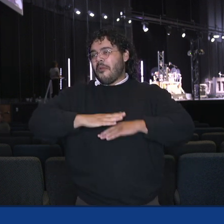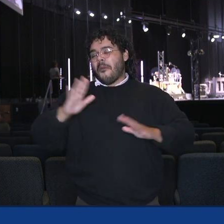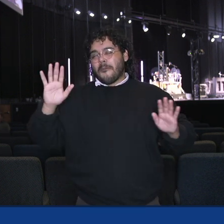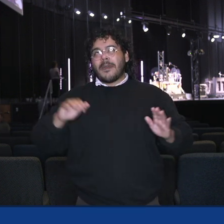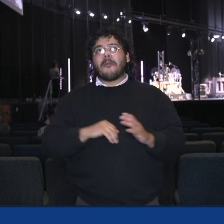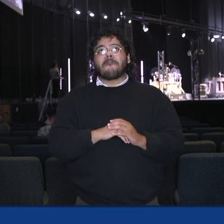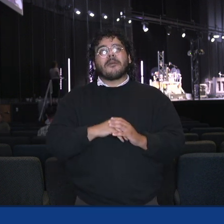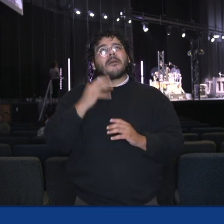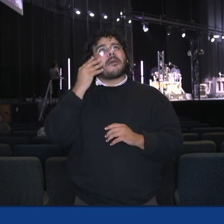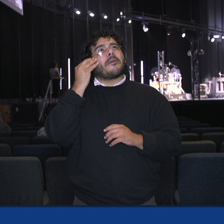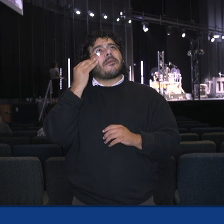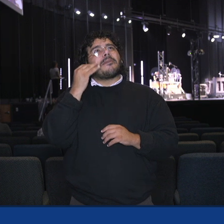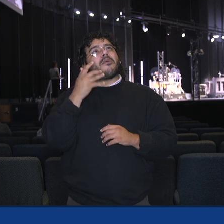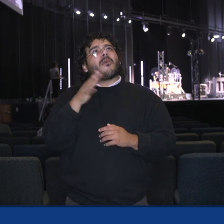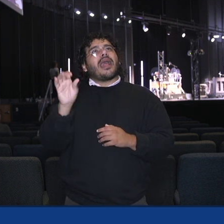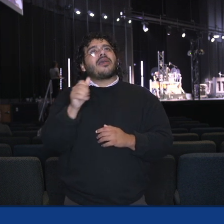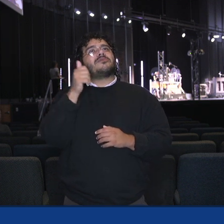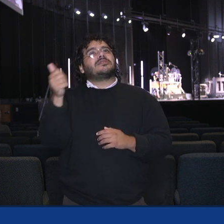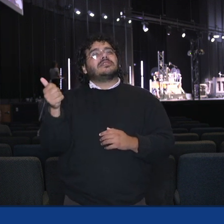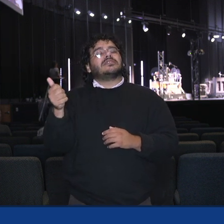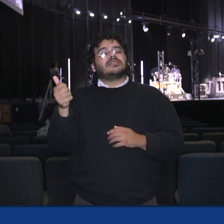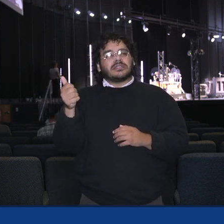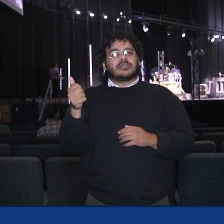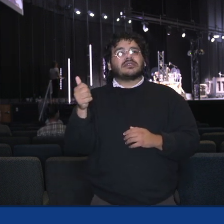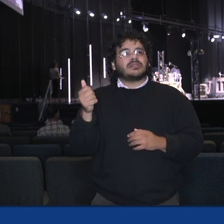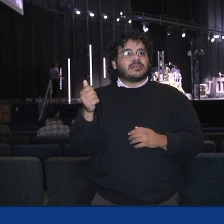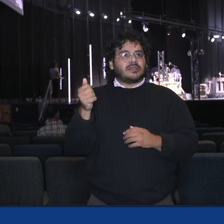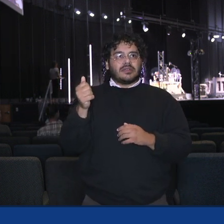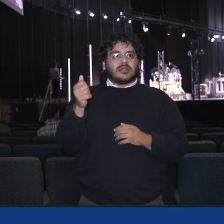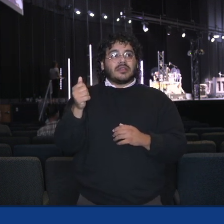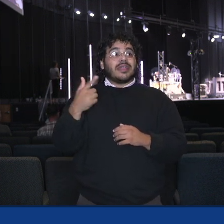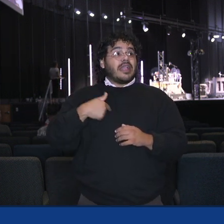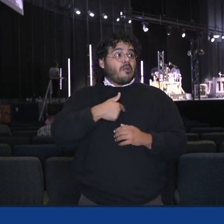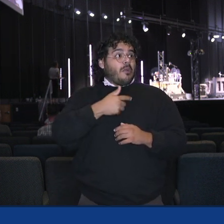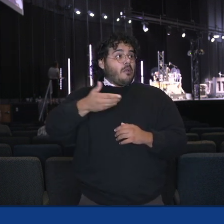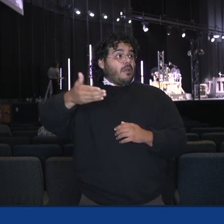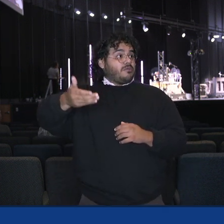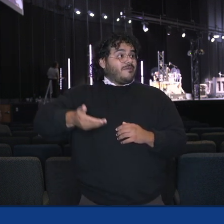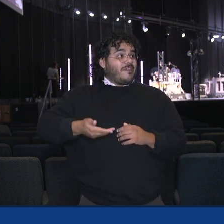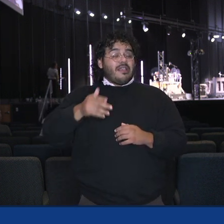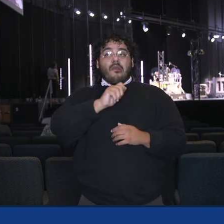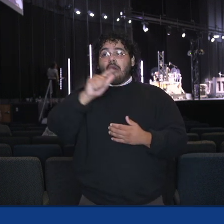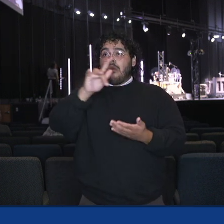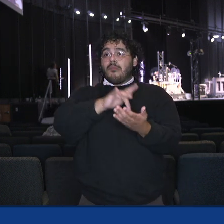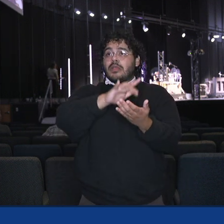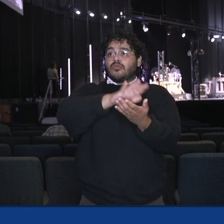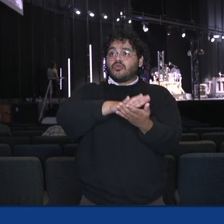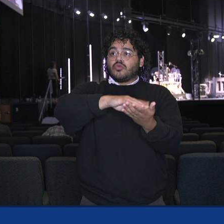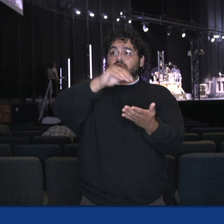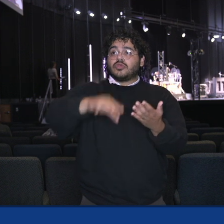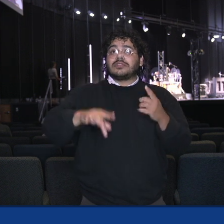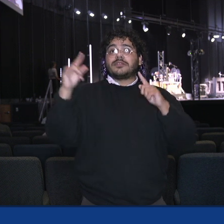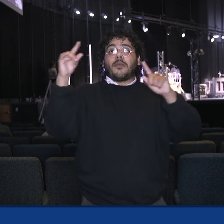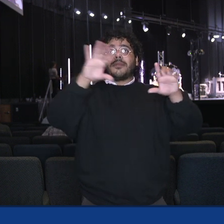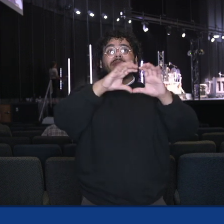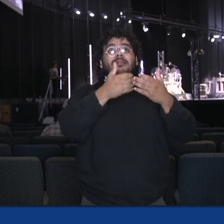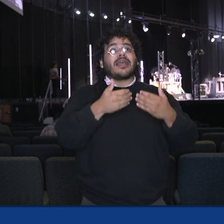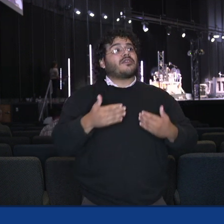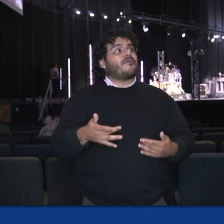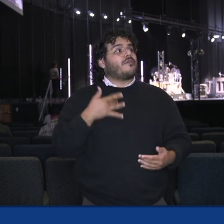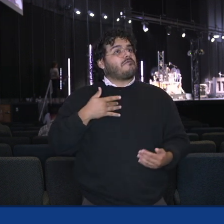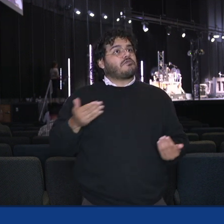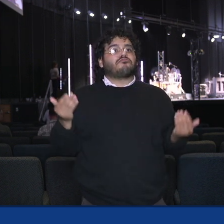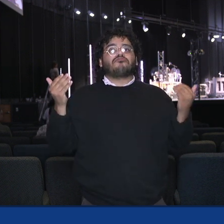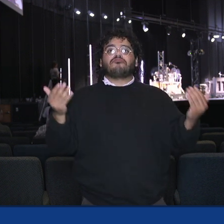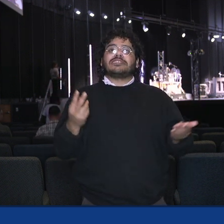Let's see, what else? We would like to invite all of our middle schoolers to head to their classes. So please feel free to stand up and